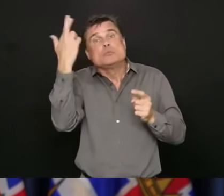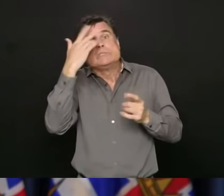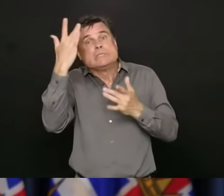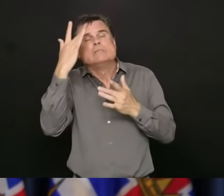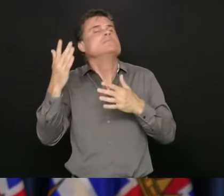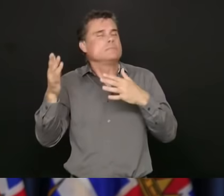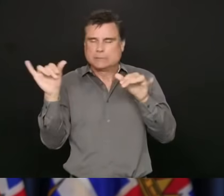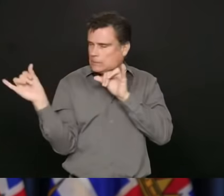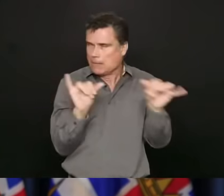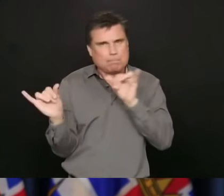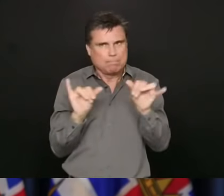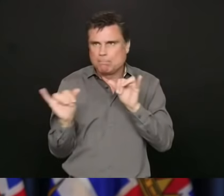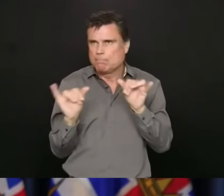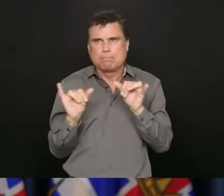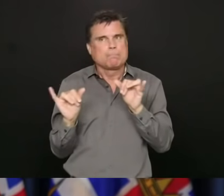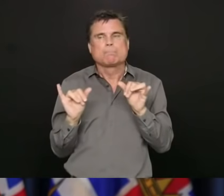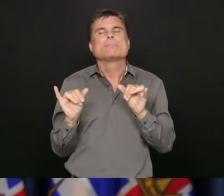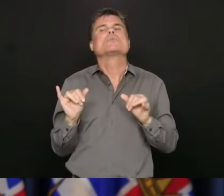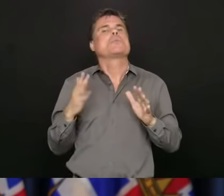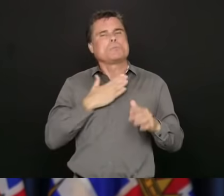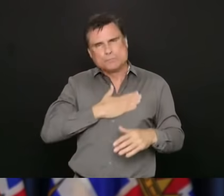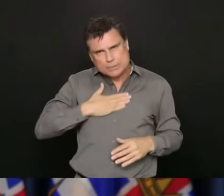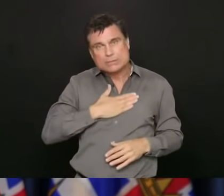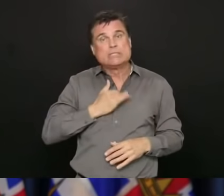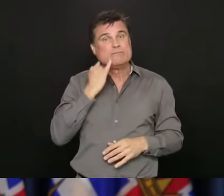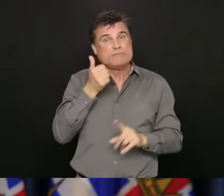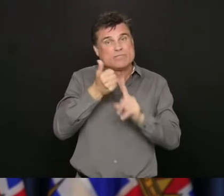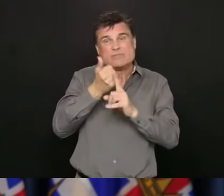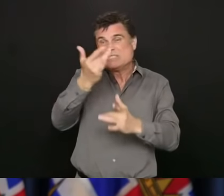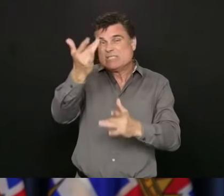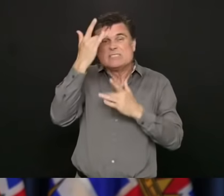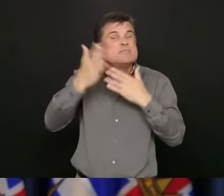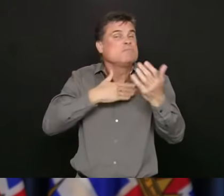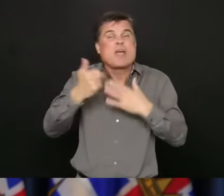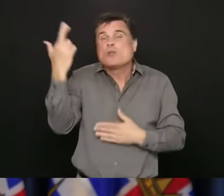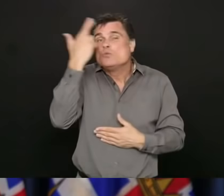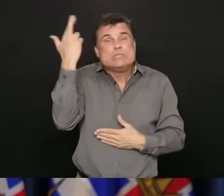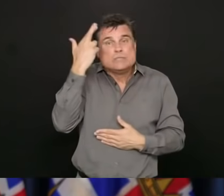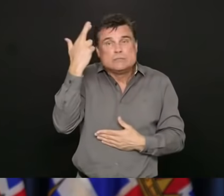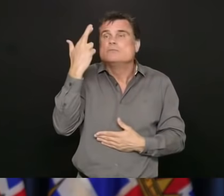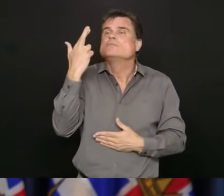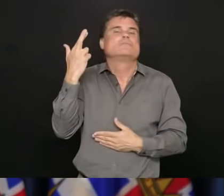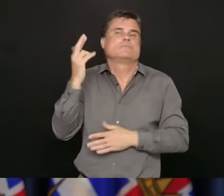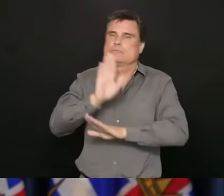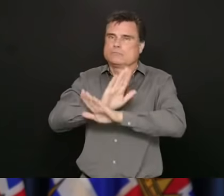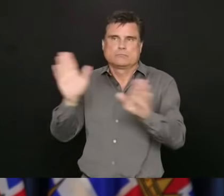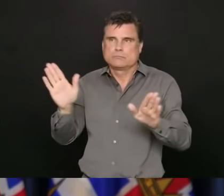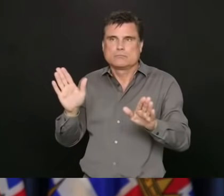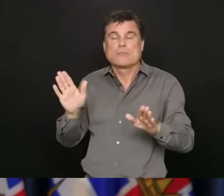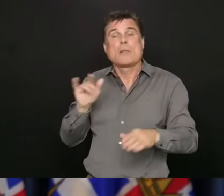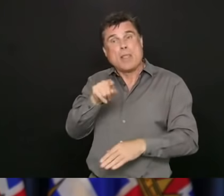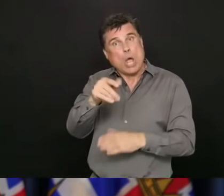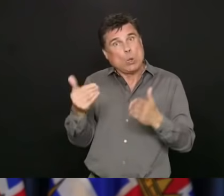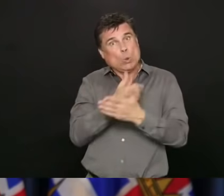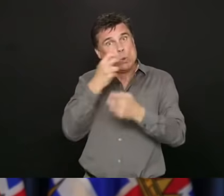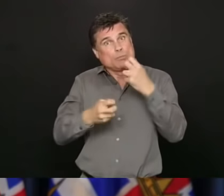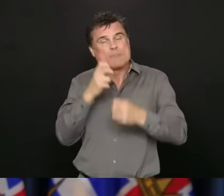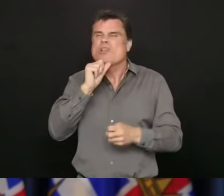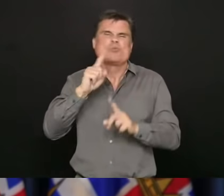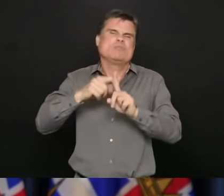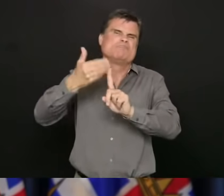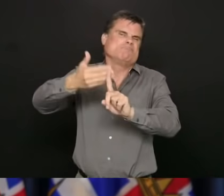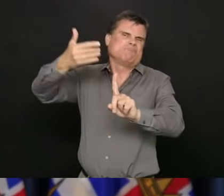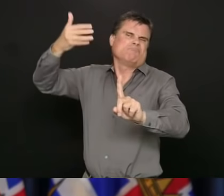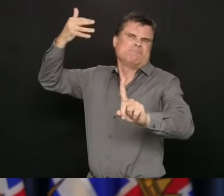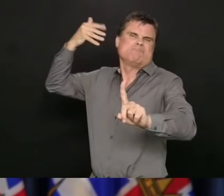of came out of the blue. It's always existed, but it's critically important now going forward because we have to change that behavior for